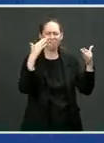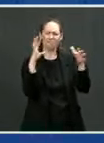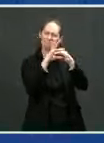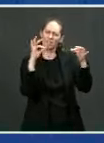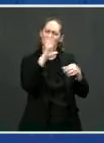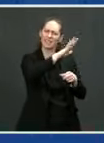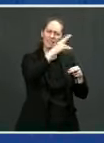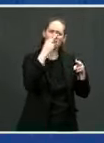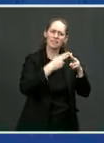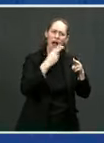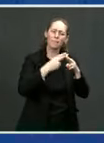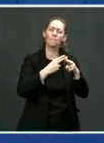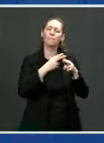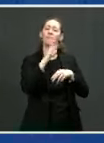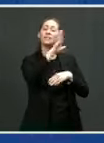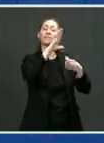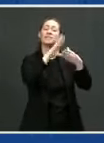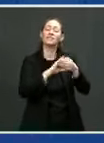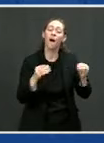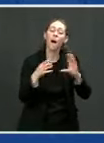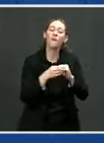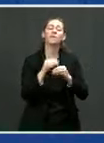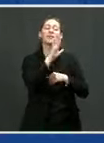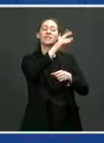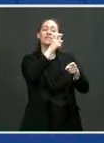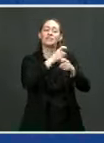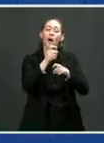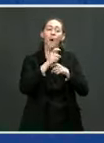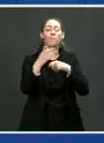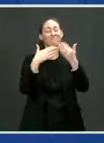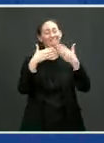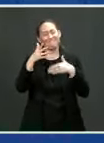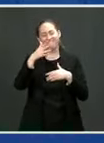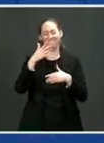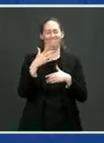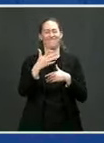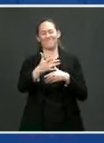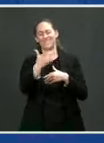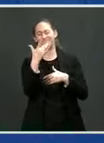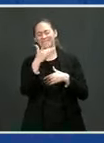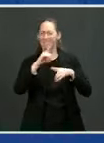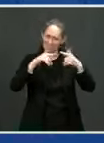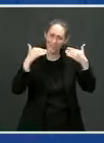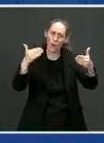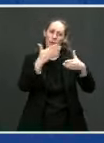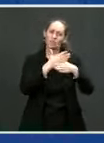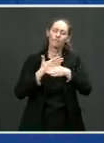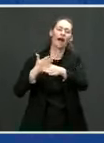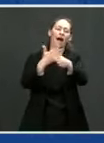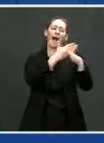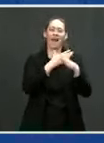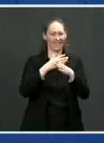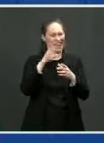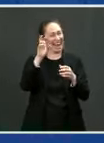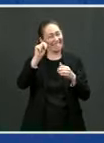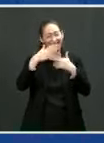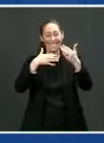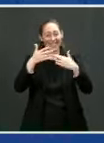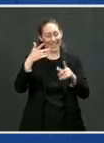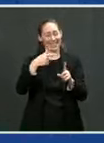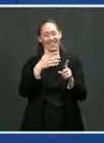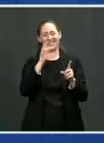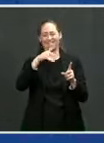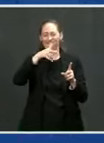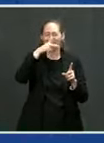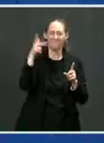his stories, tell his jokes, even the bad ones, especially the bad ones, to keep his